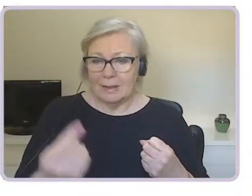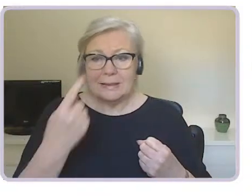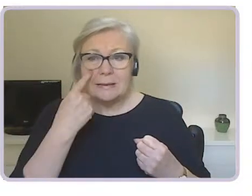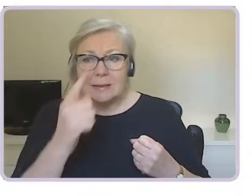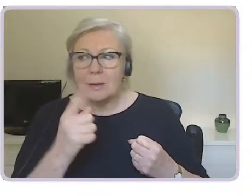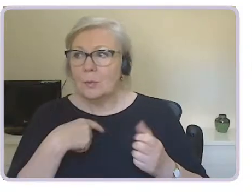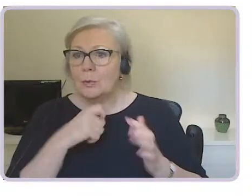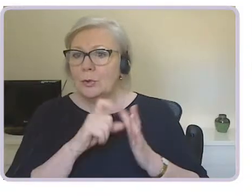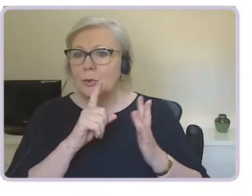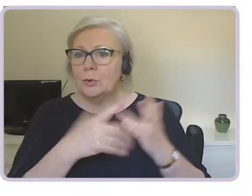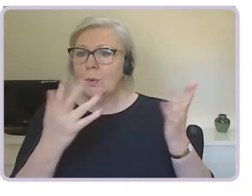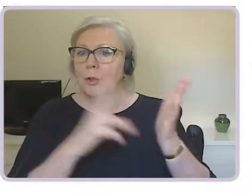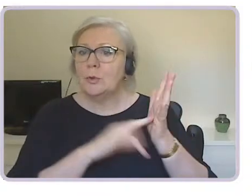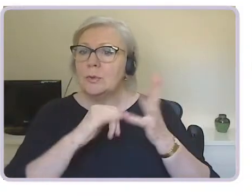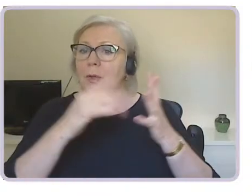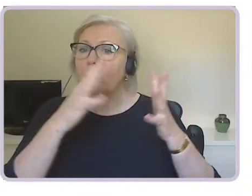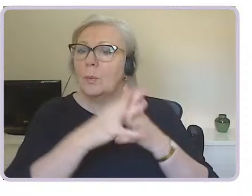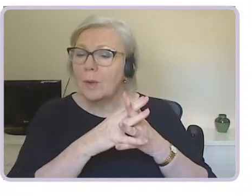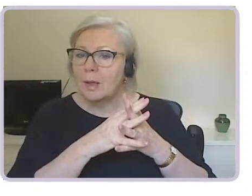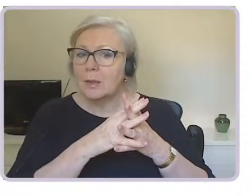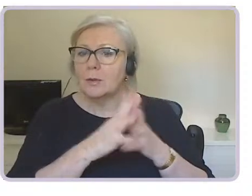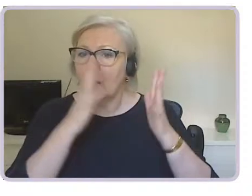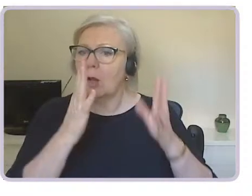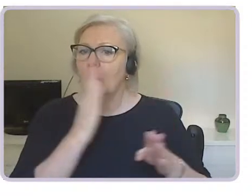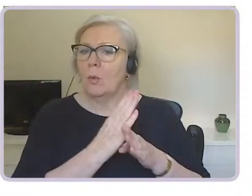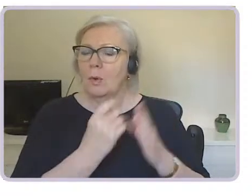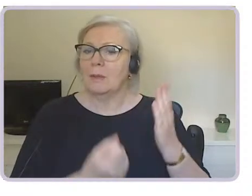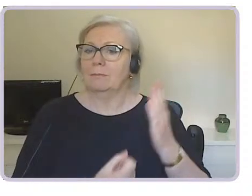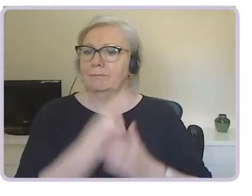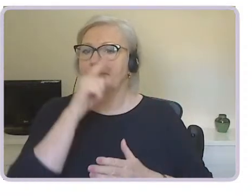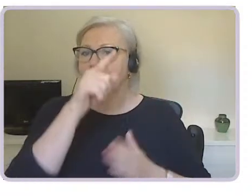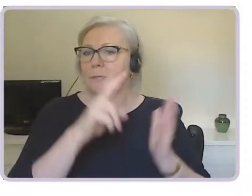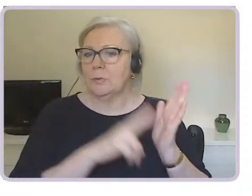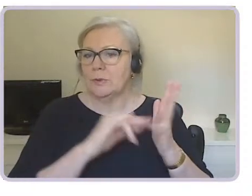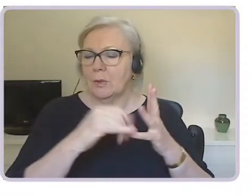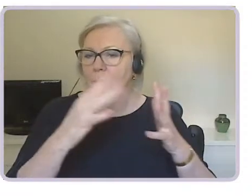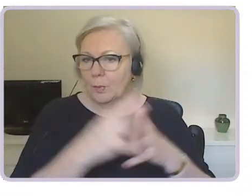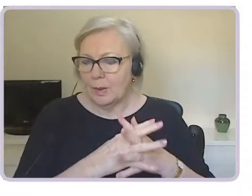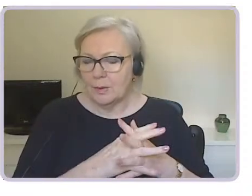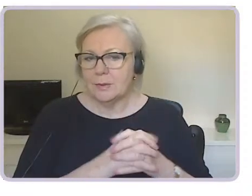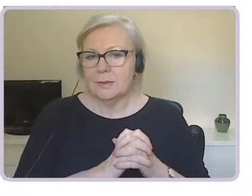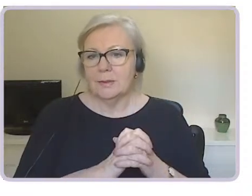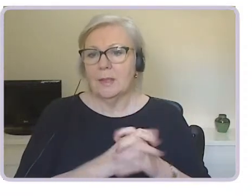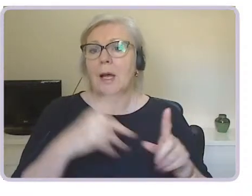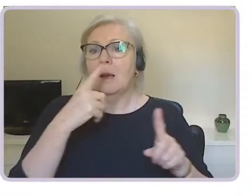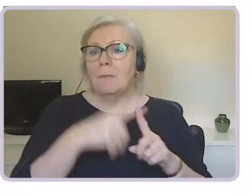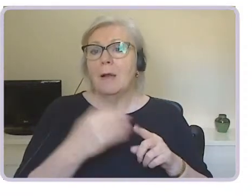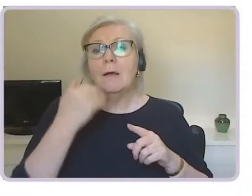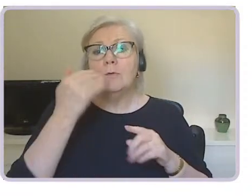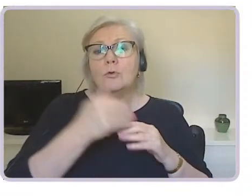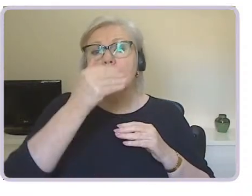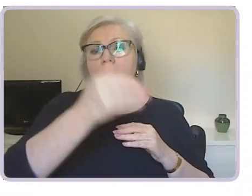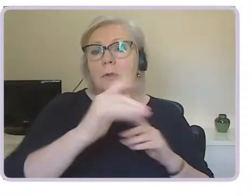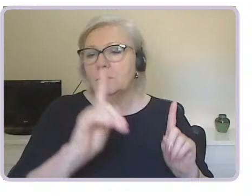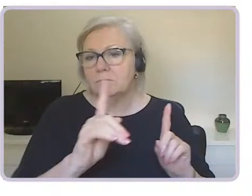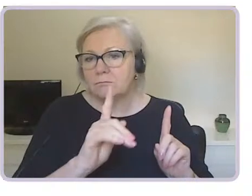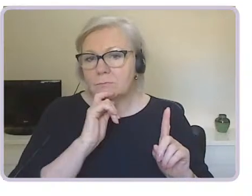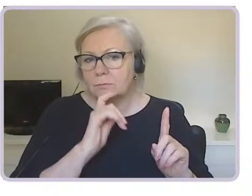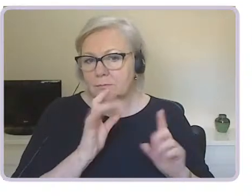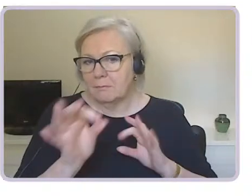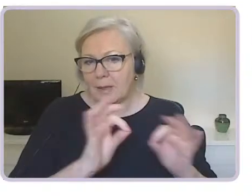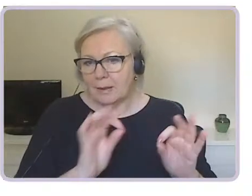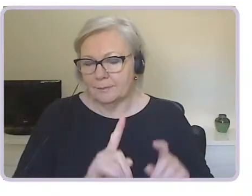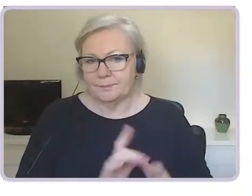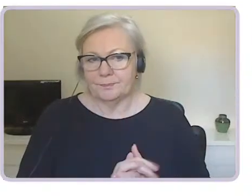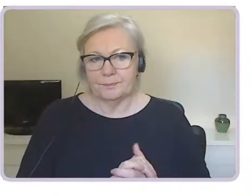where some of this work was initiated, and some of the things that are up and coming in programs and communities. And I do want to